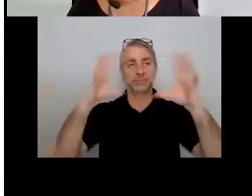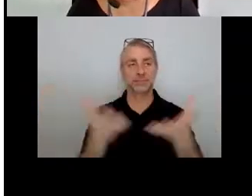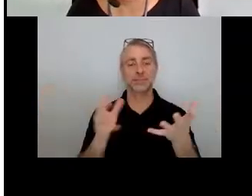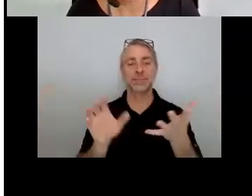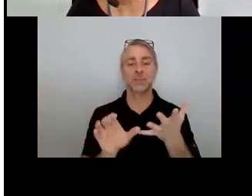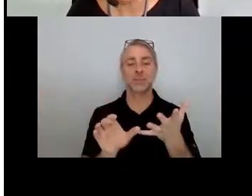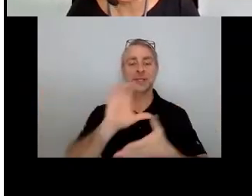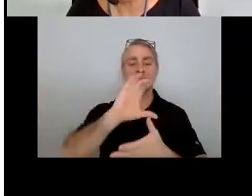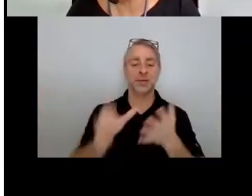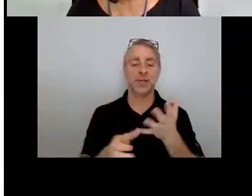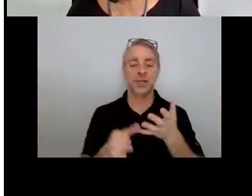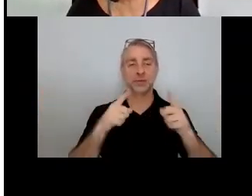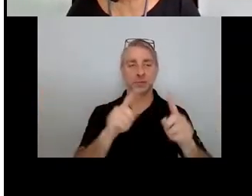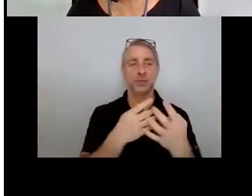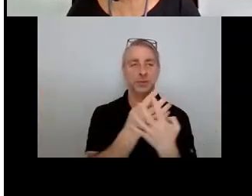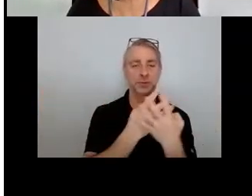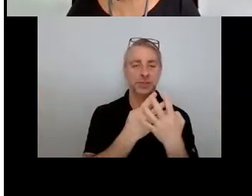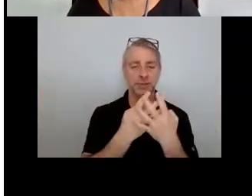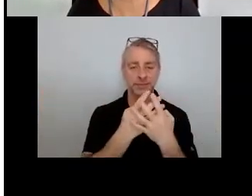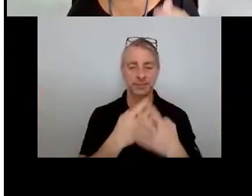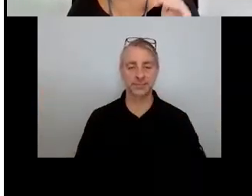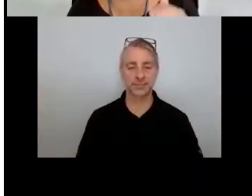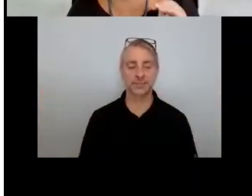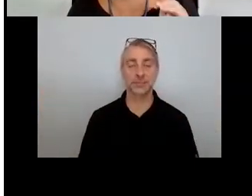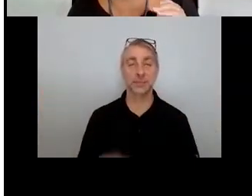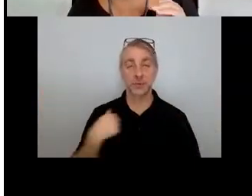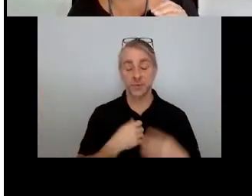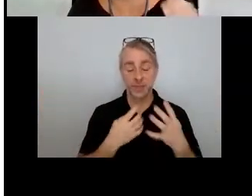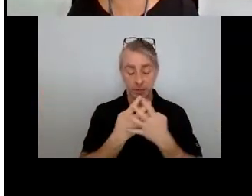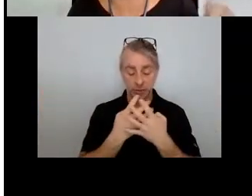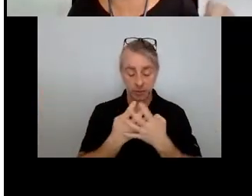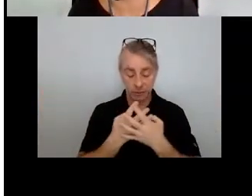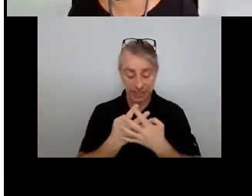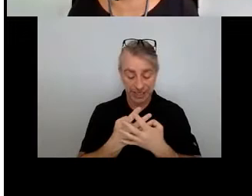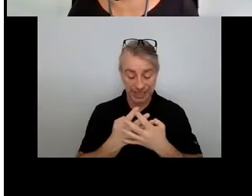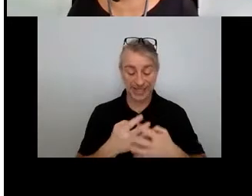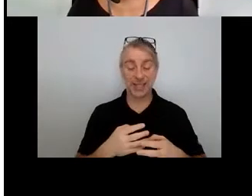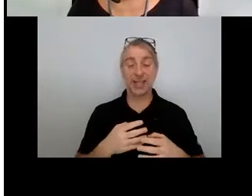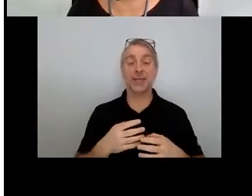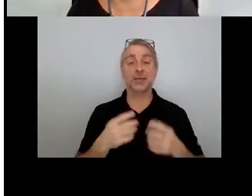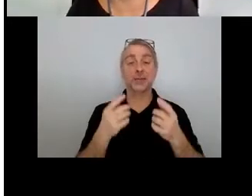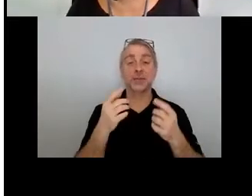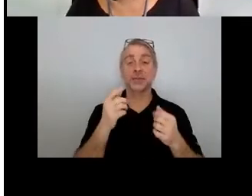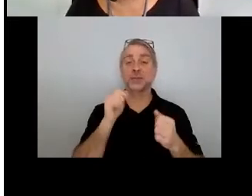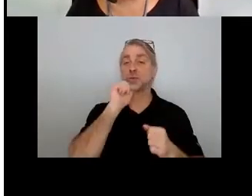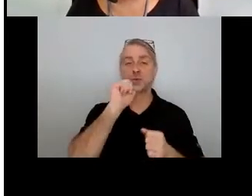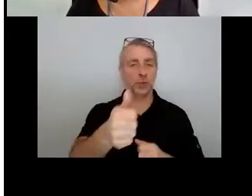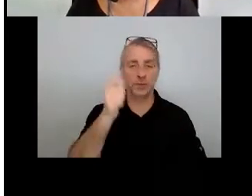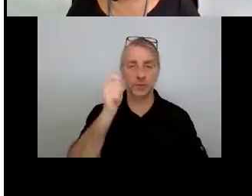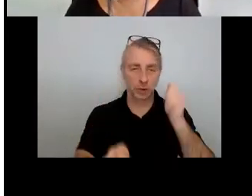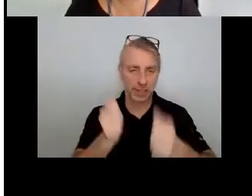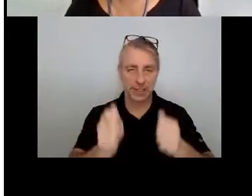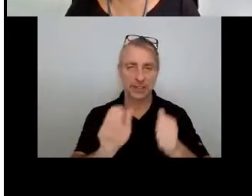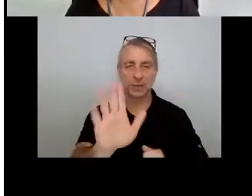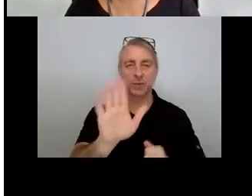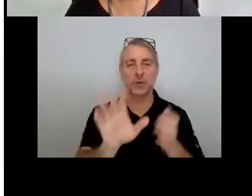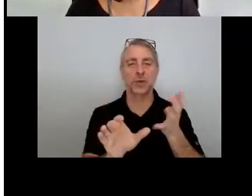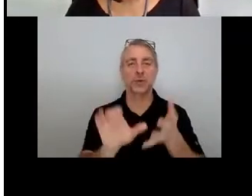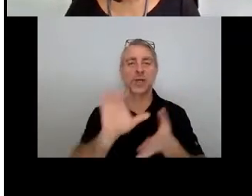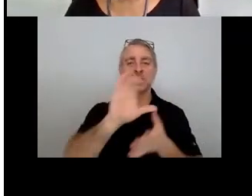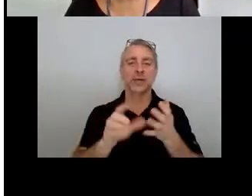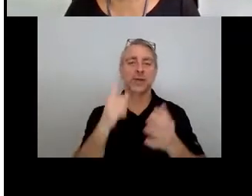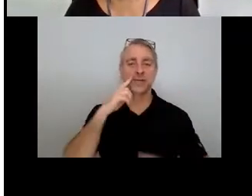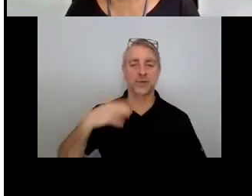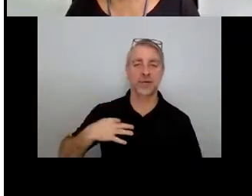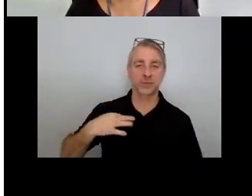stages. So in the middle of screening, we don't want to be changing our eligibility criteria, for example. And then as